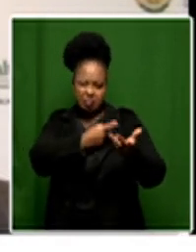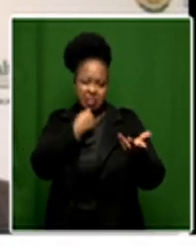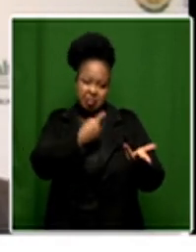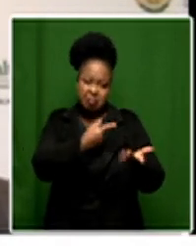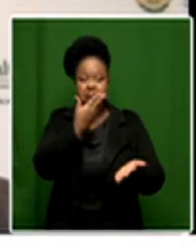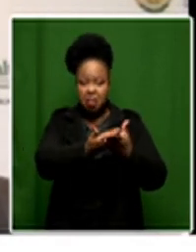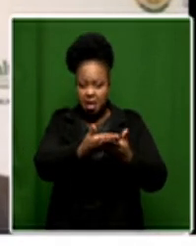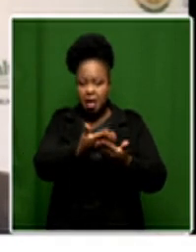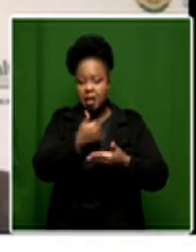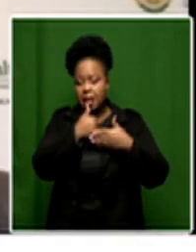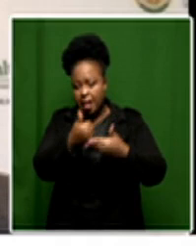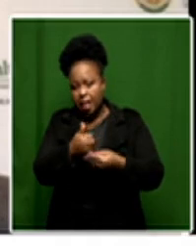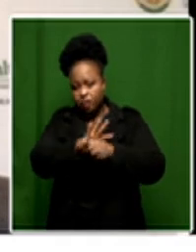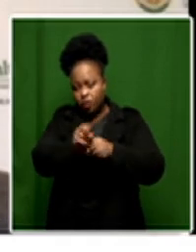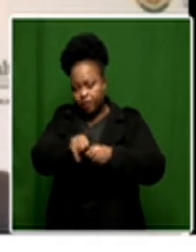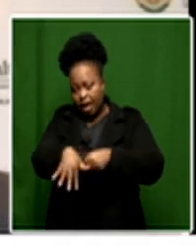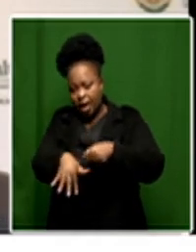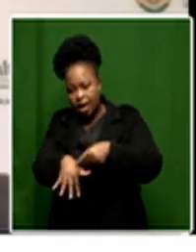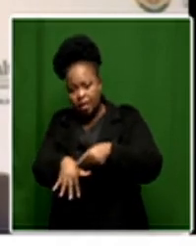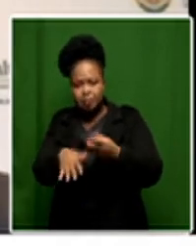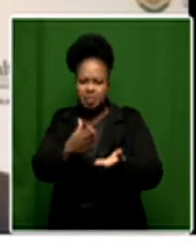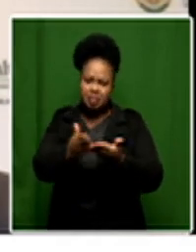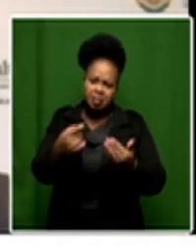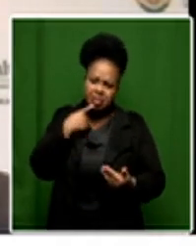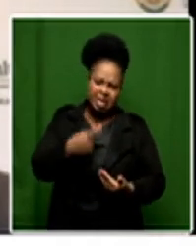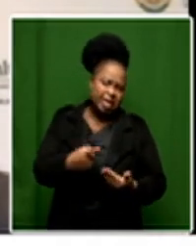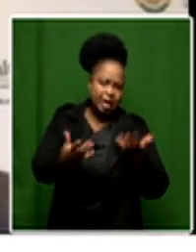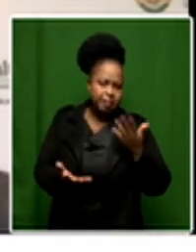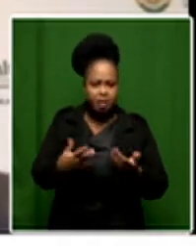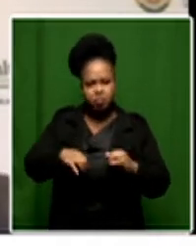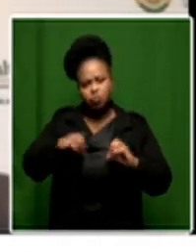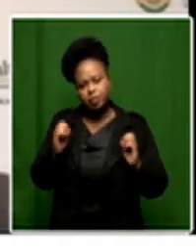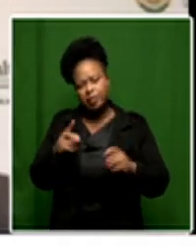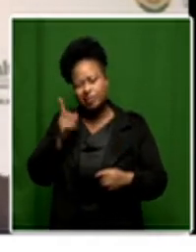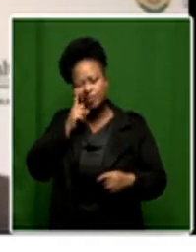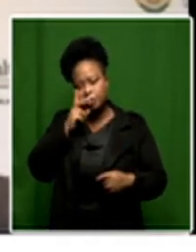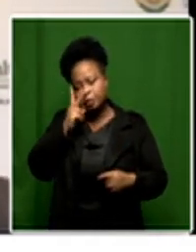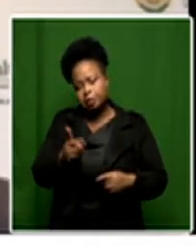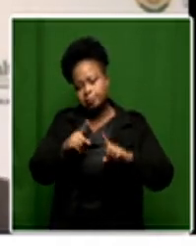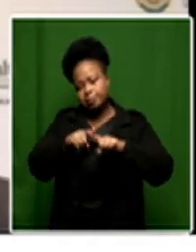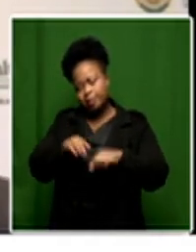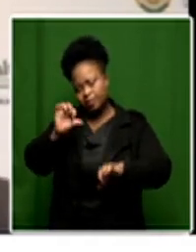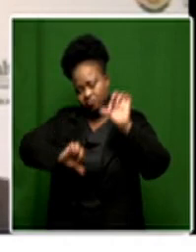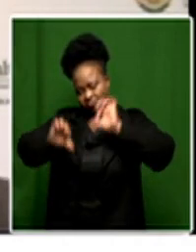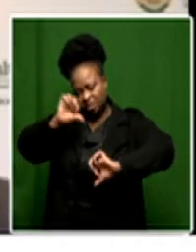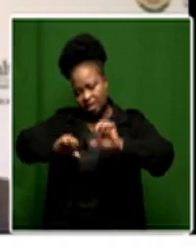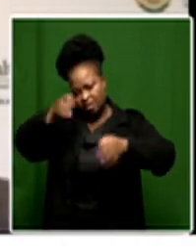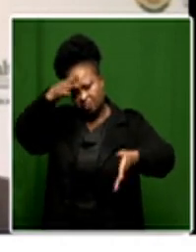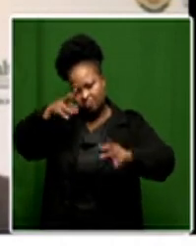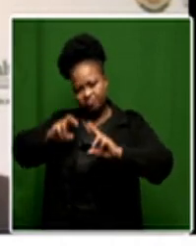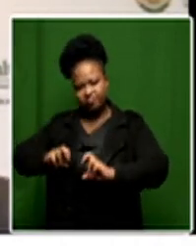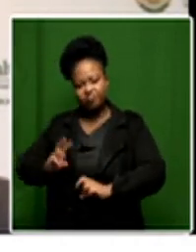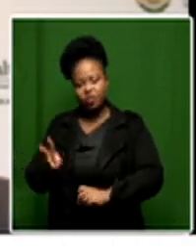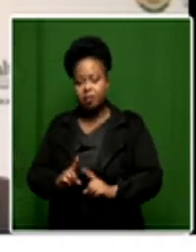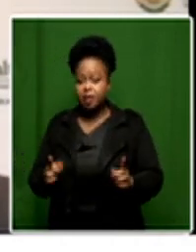Others saying it may not be effective. Others are saying it may not be efficient. So we leave that to the science. But whether or not that is the case,